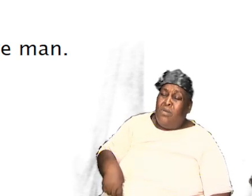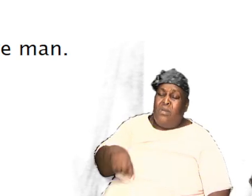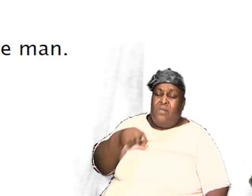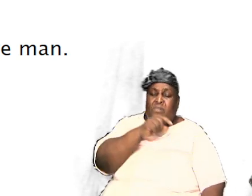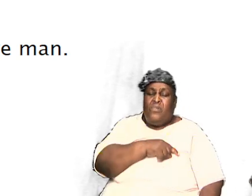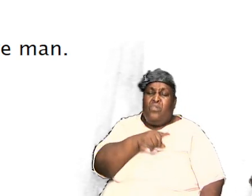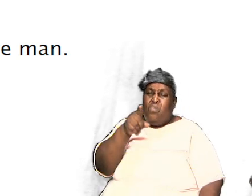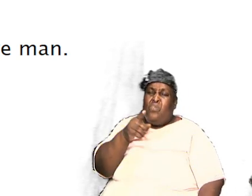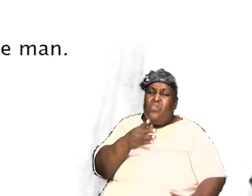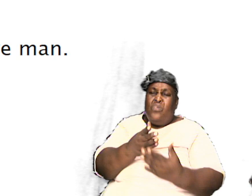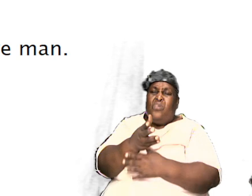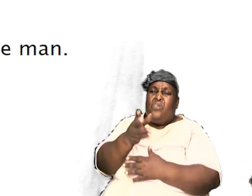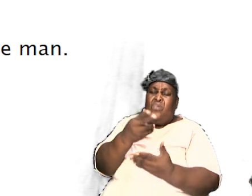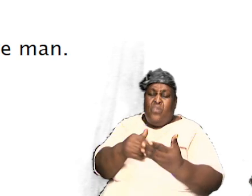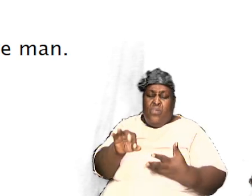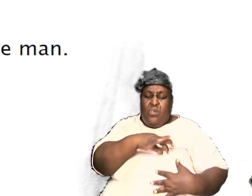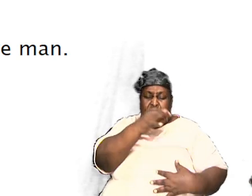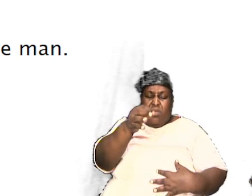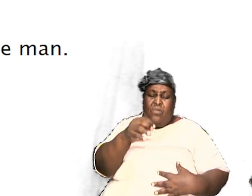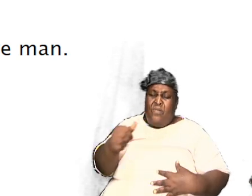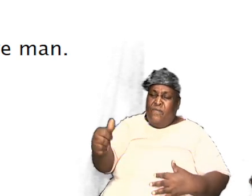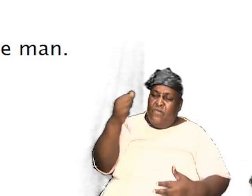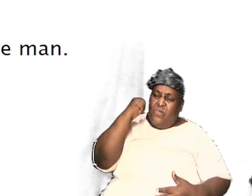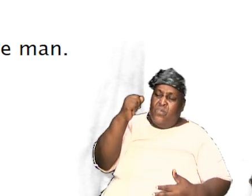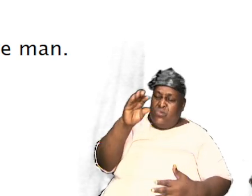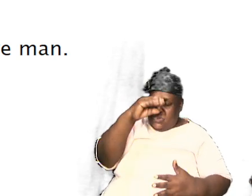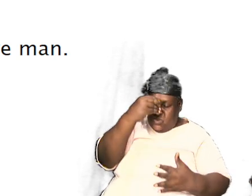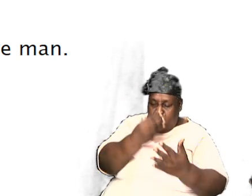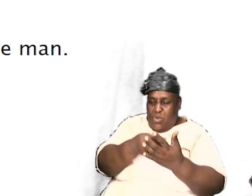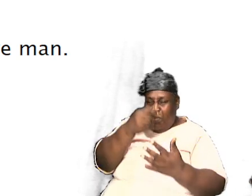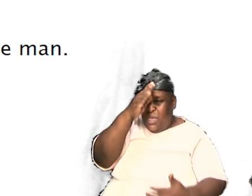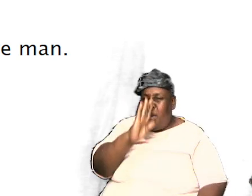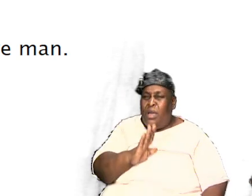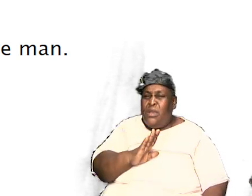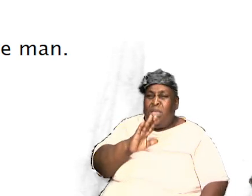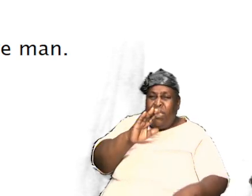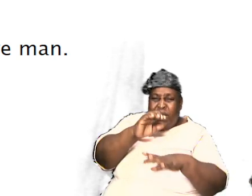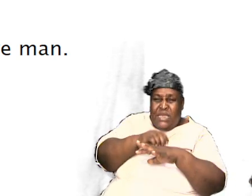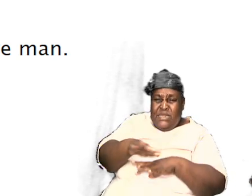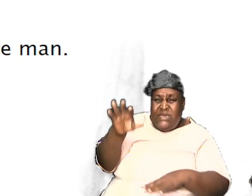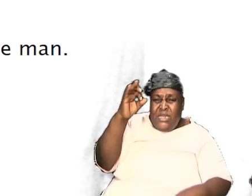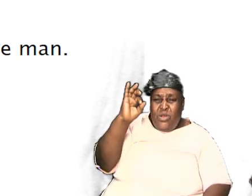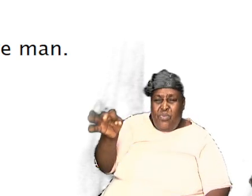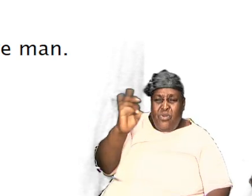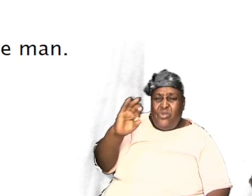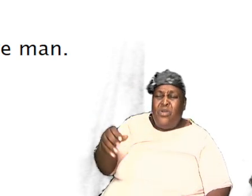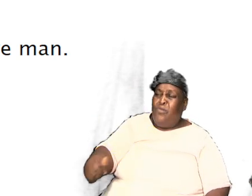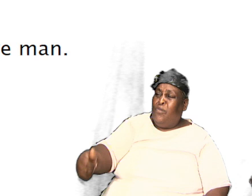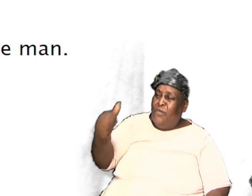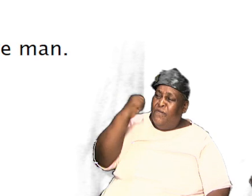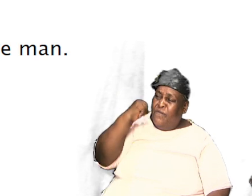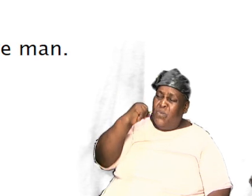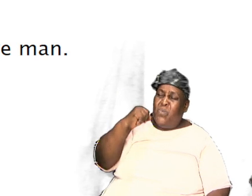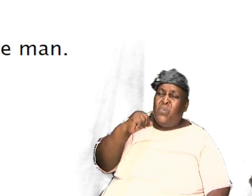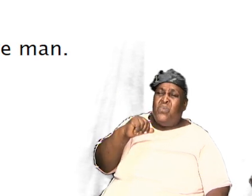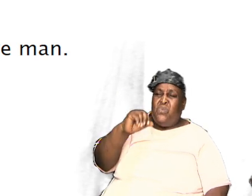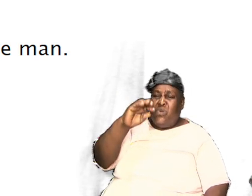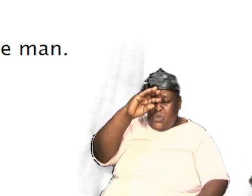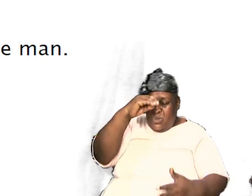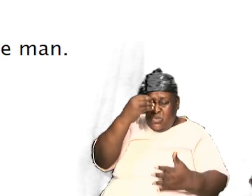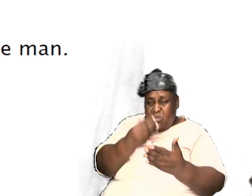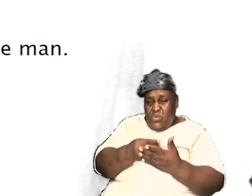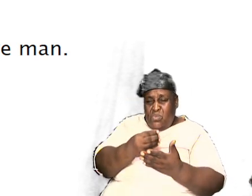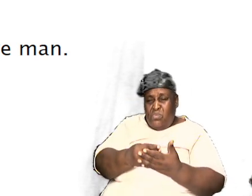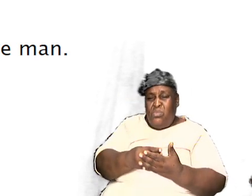Spirit, and we refuse to obey. He sends the preacher, and we refuse to obey what the preacher says.